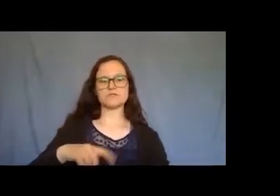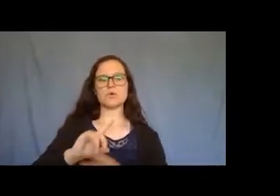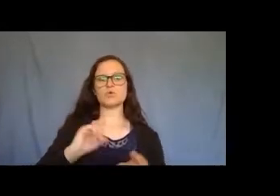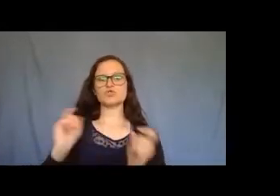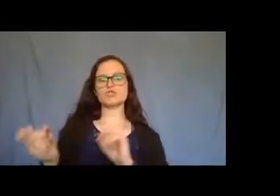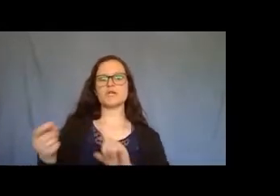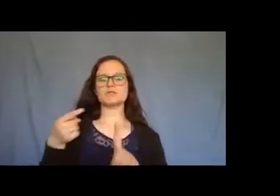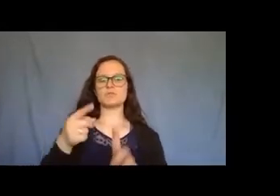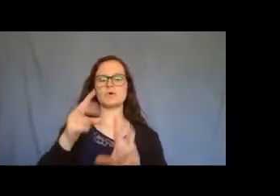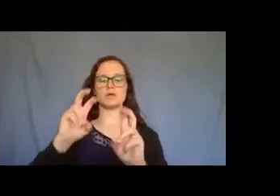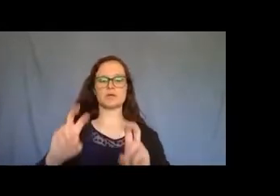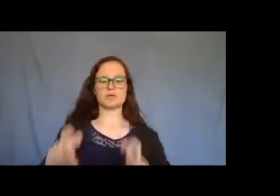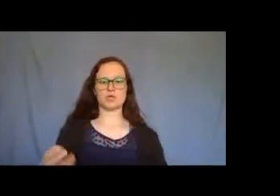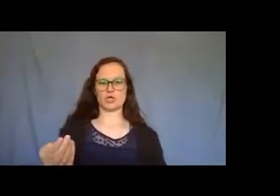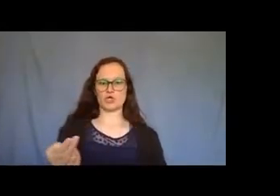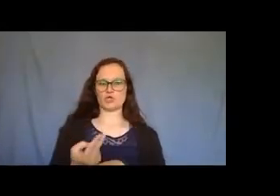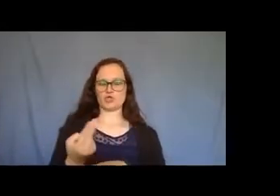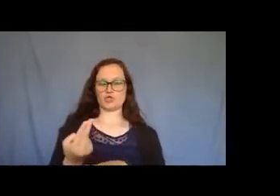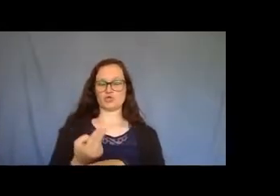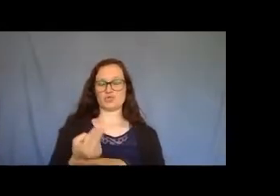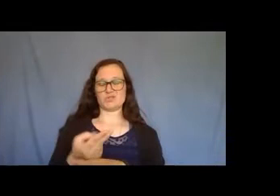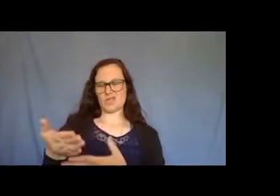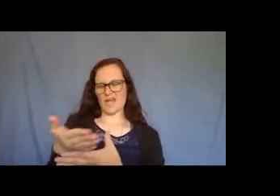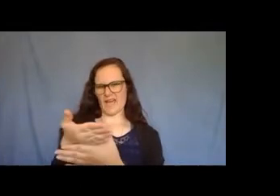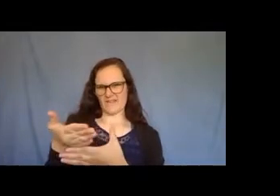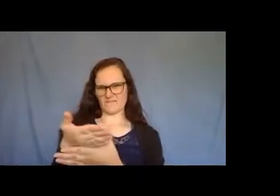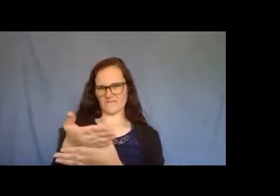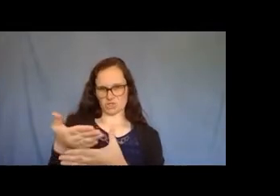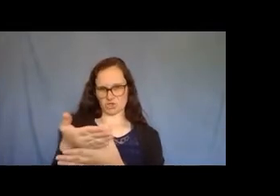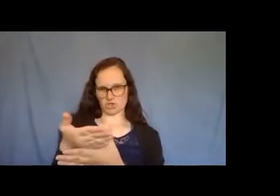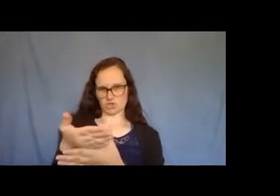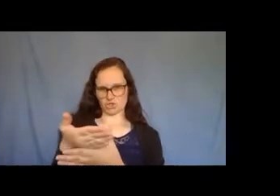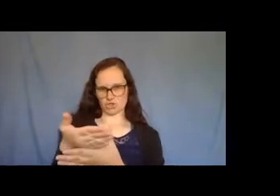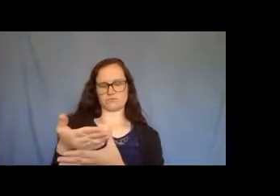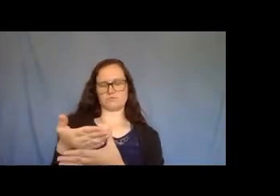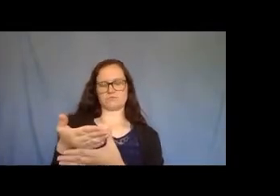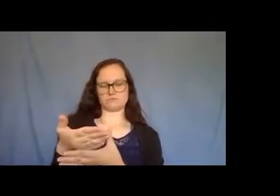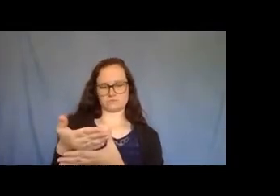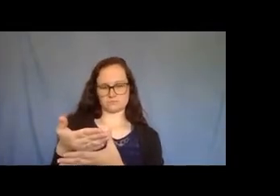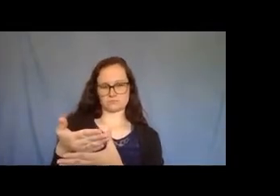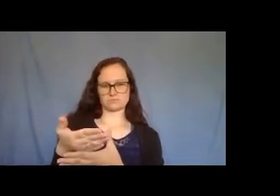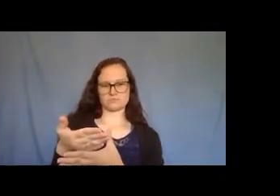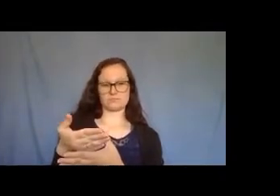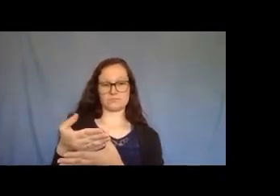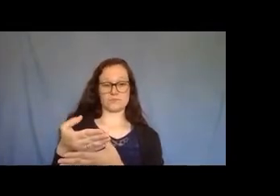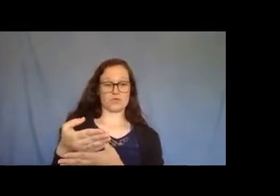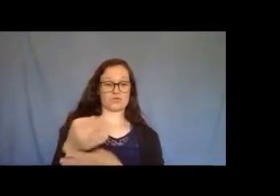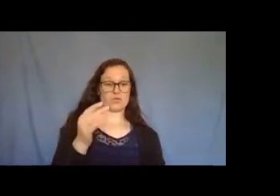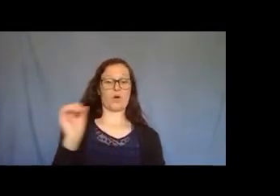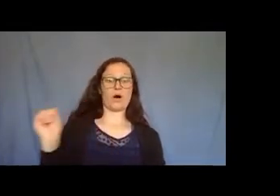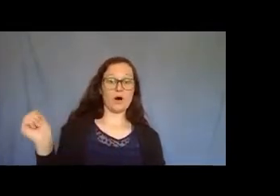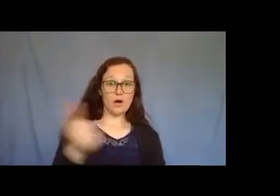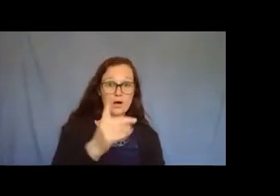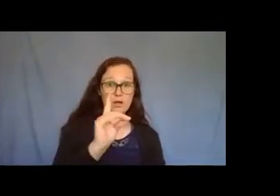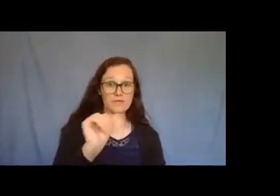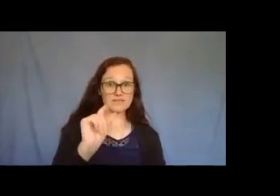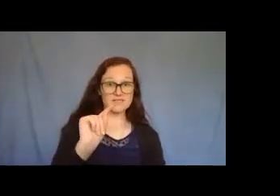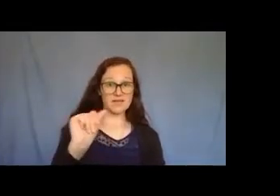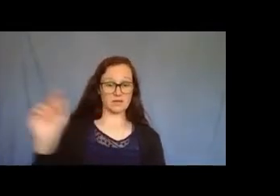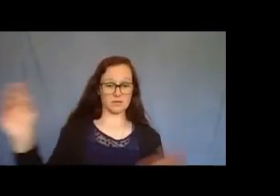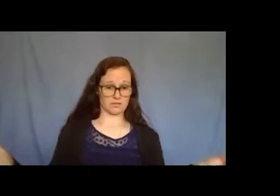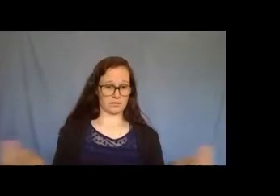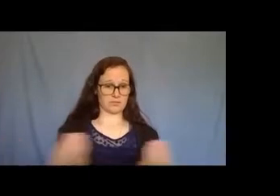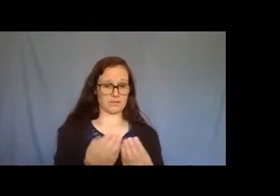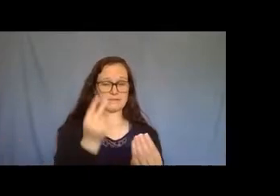cumulative average departure, which is taking the entire data set and looking at the